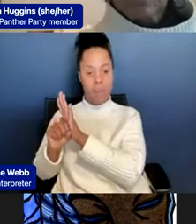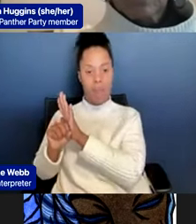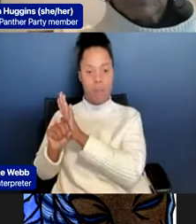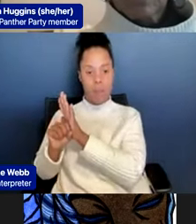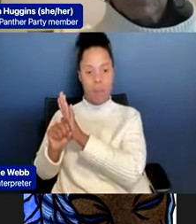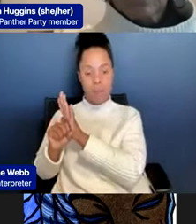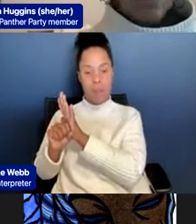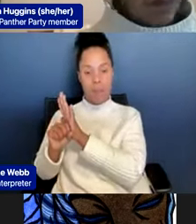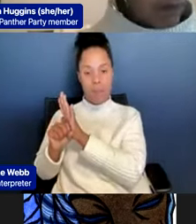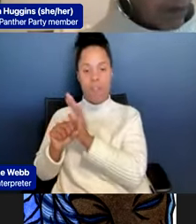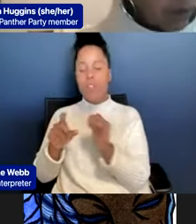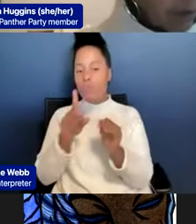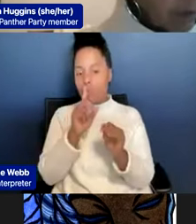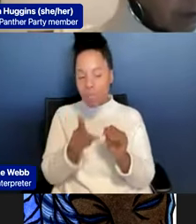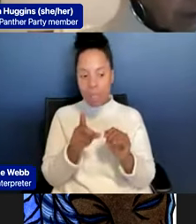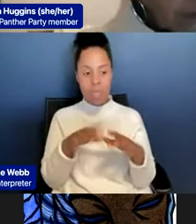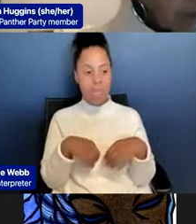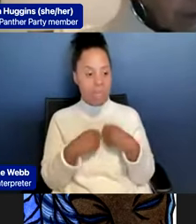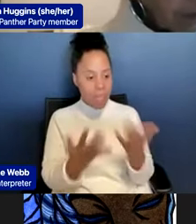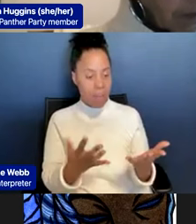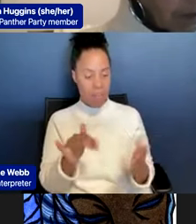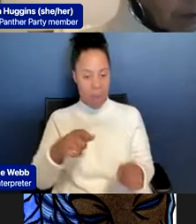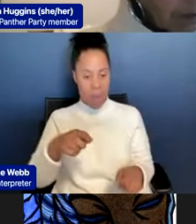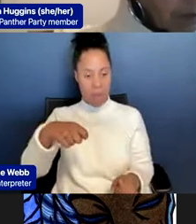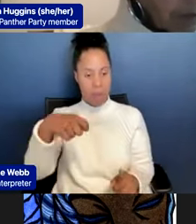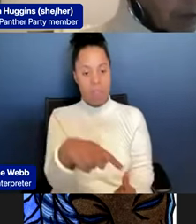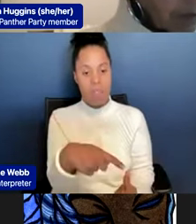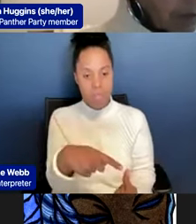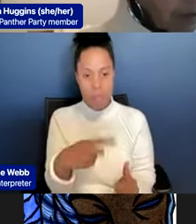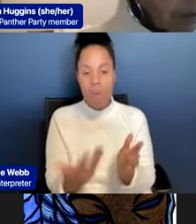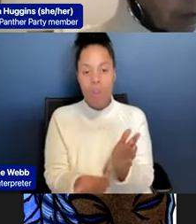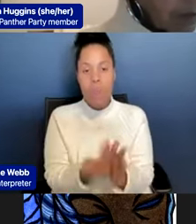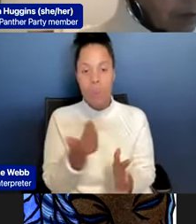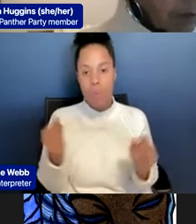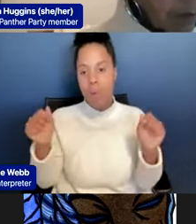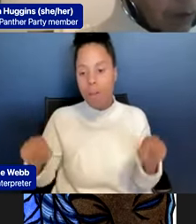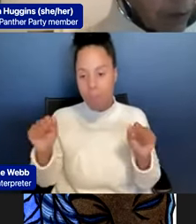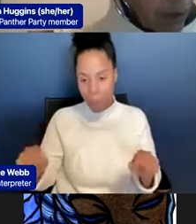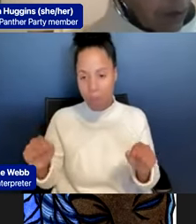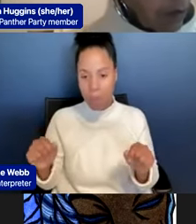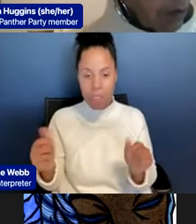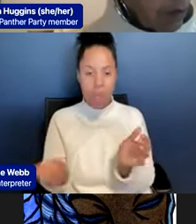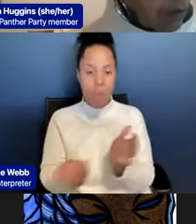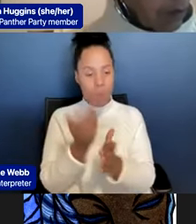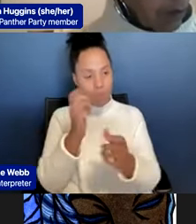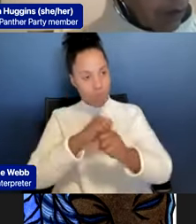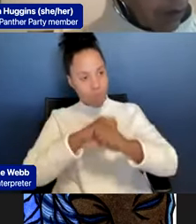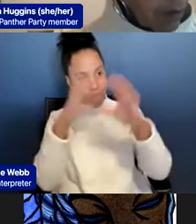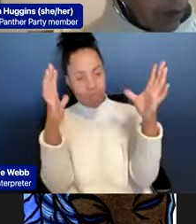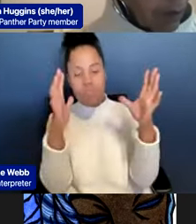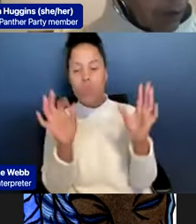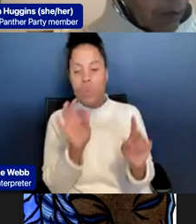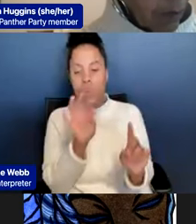give the seed to new political possibilities, to give new seeds to new